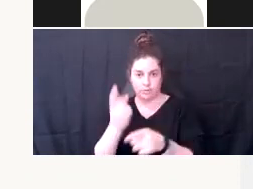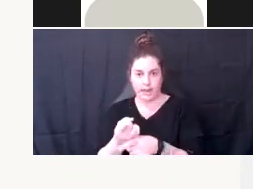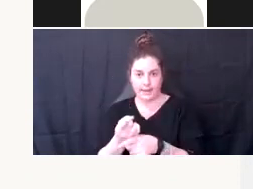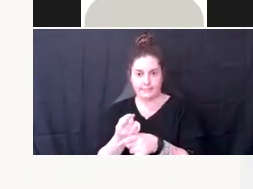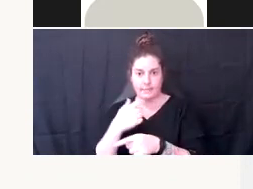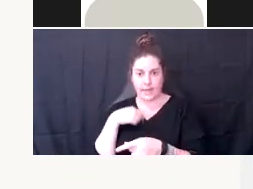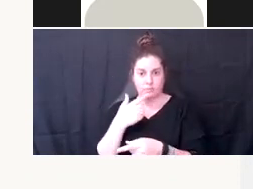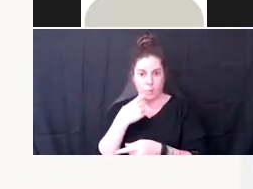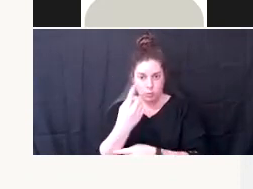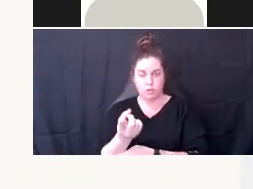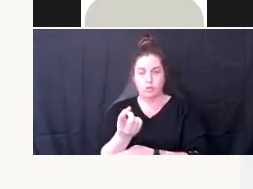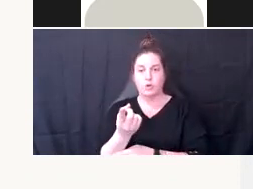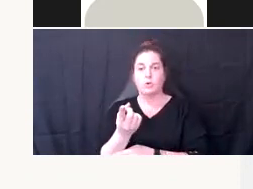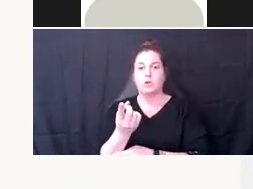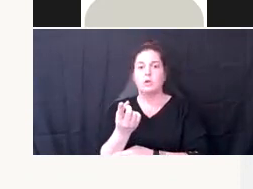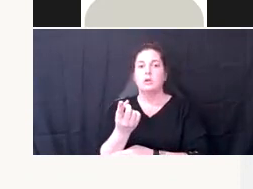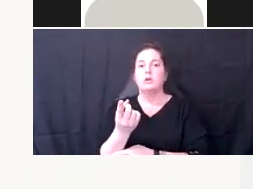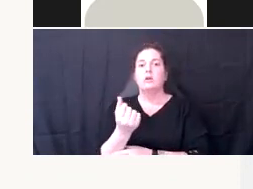you that